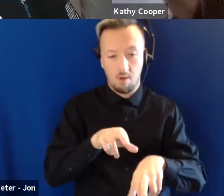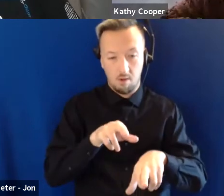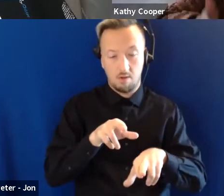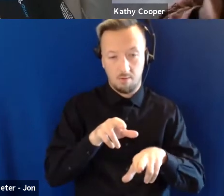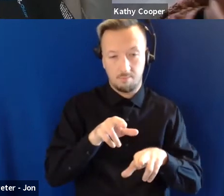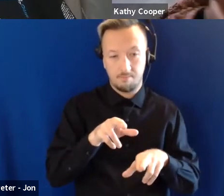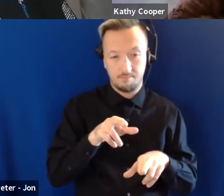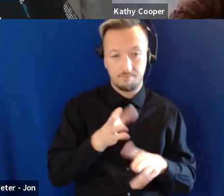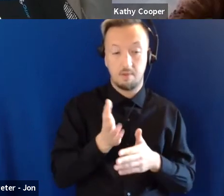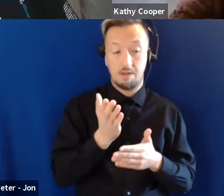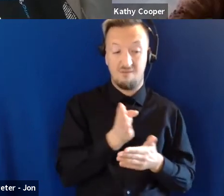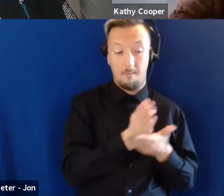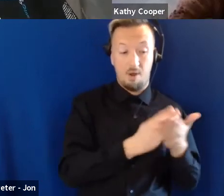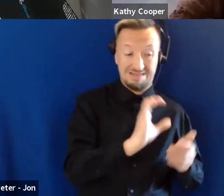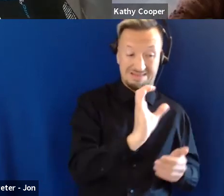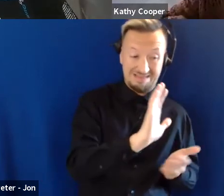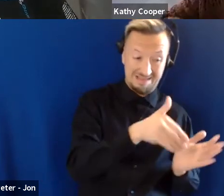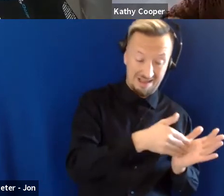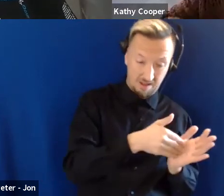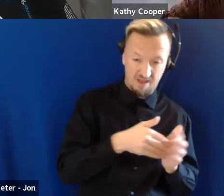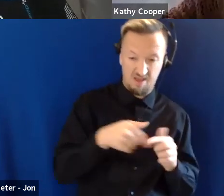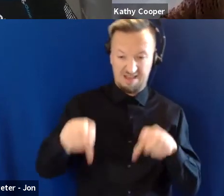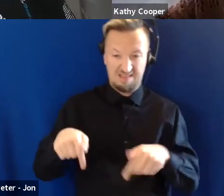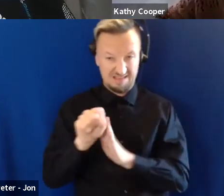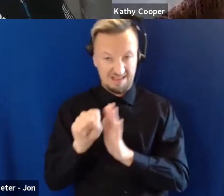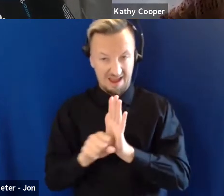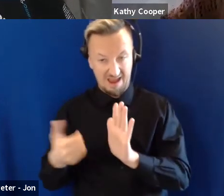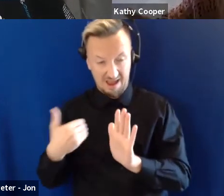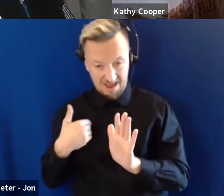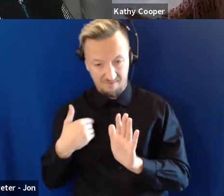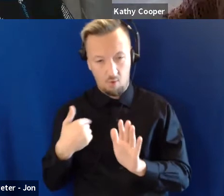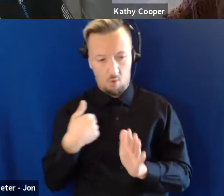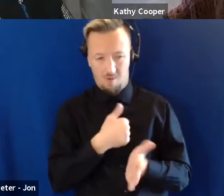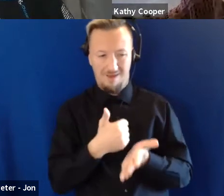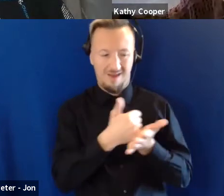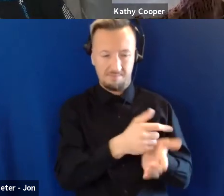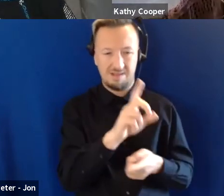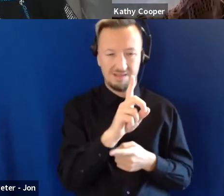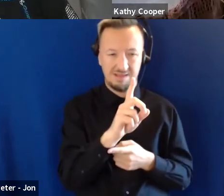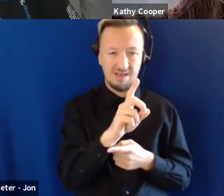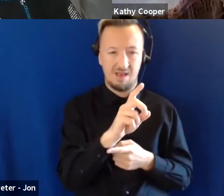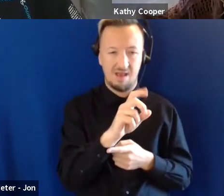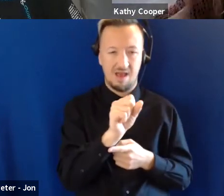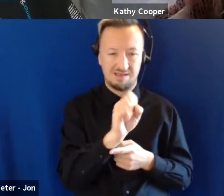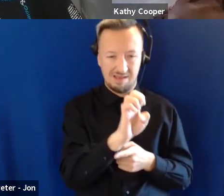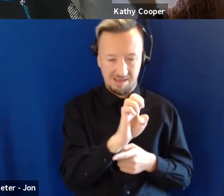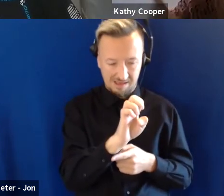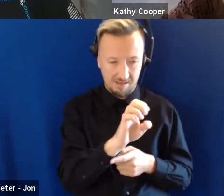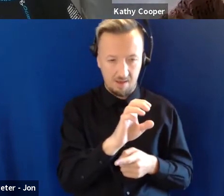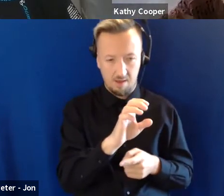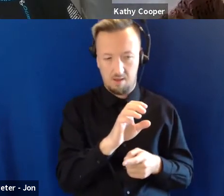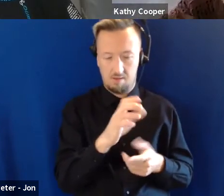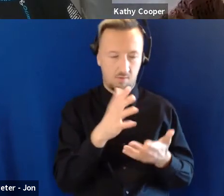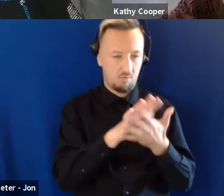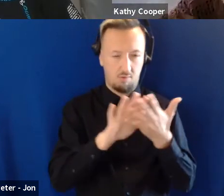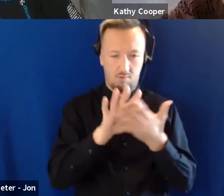one that Part C centers do, and then one that the state does. We help the DSE with that and they turn it in, or we turn it in. It's so